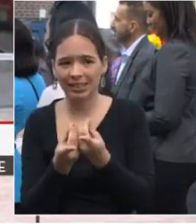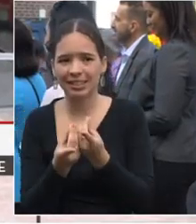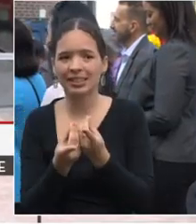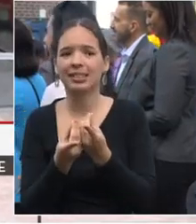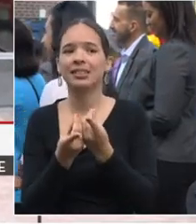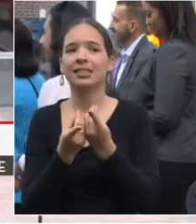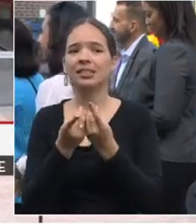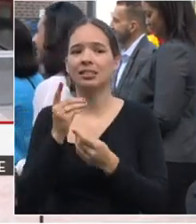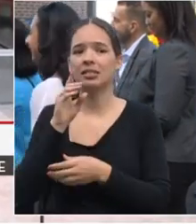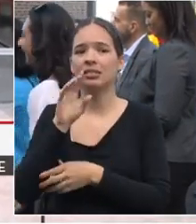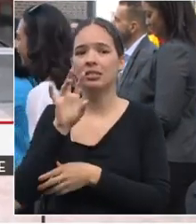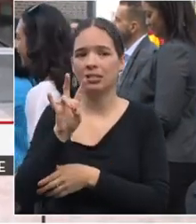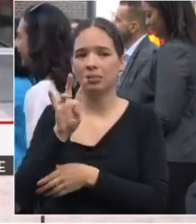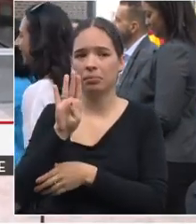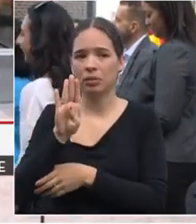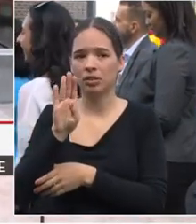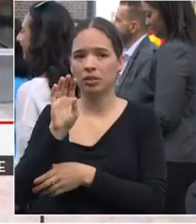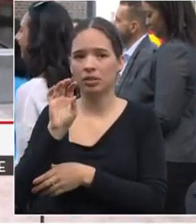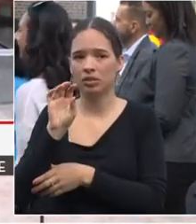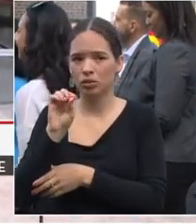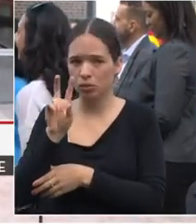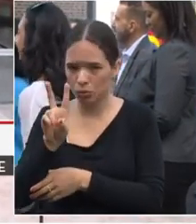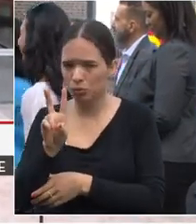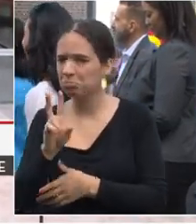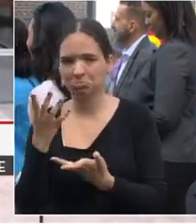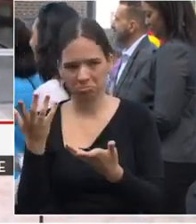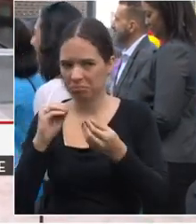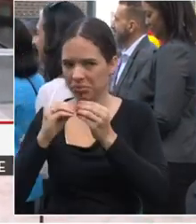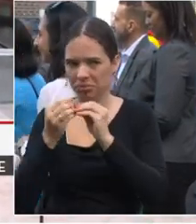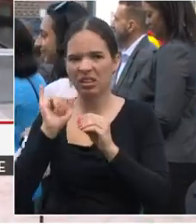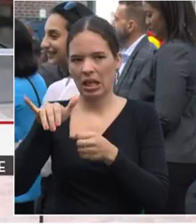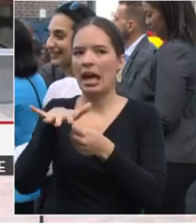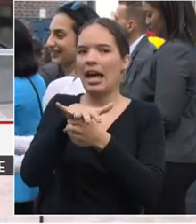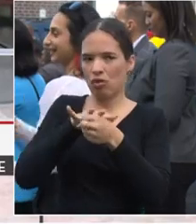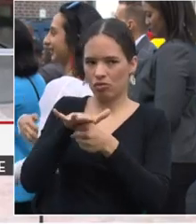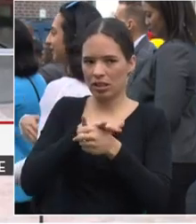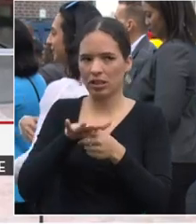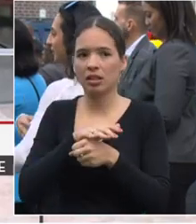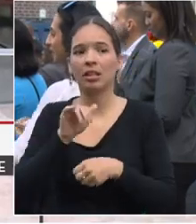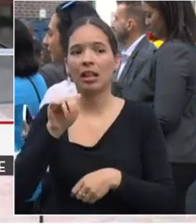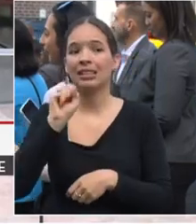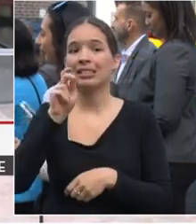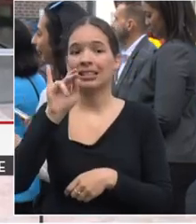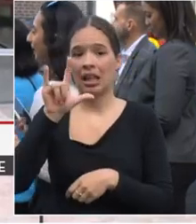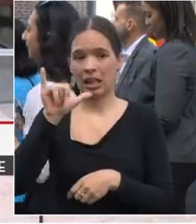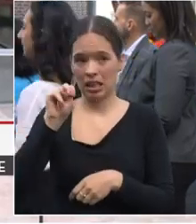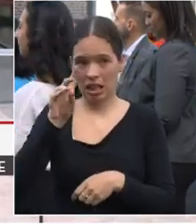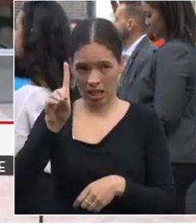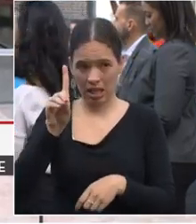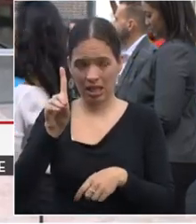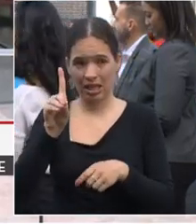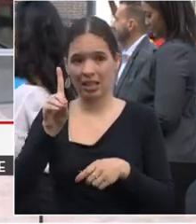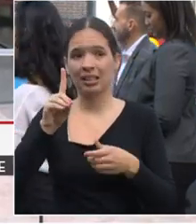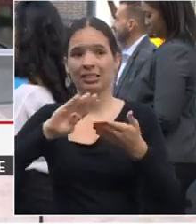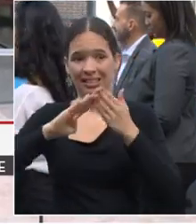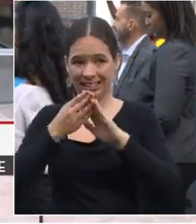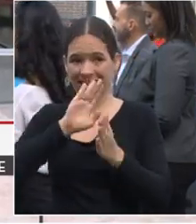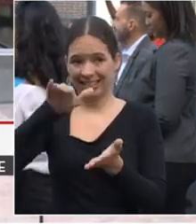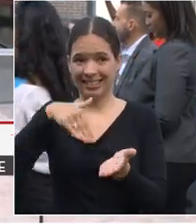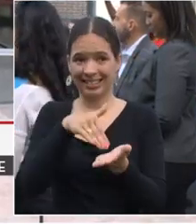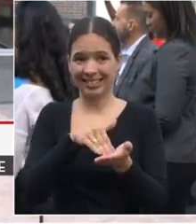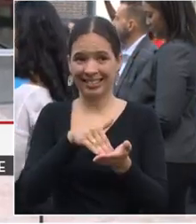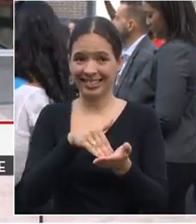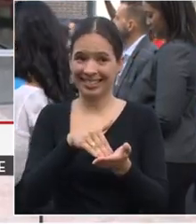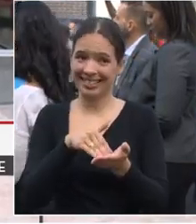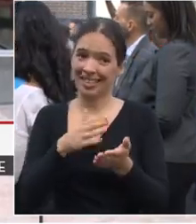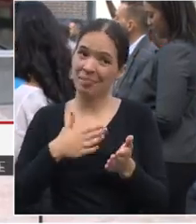ANC. You're in the home of Skyland Town Center, or as I like to call it, my backyard. So welcome, everyone. As